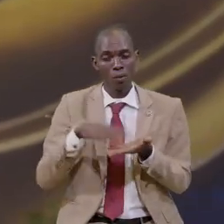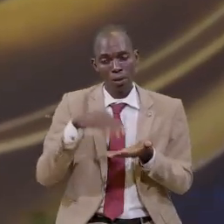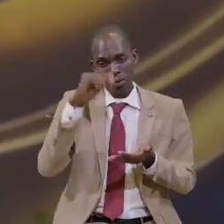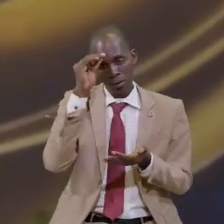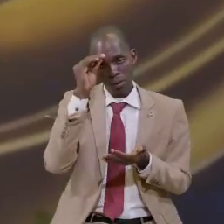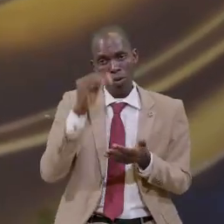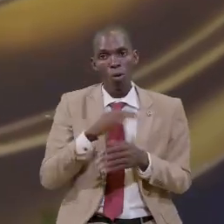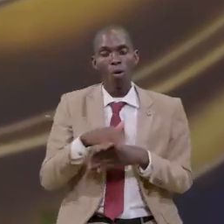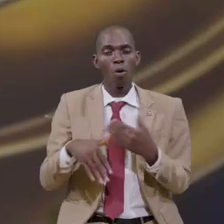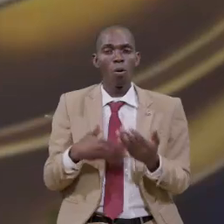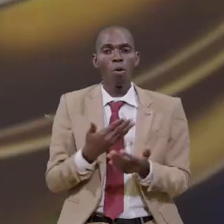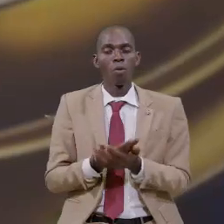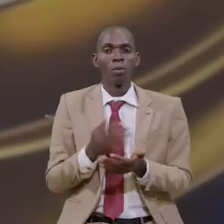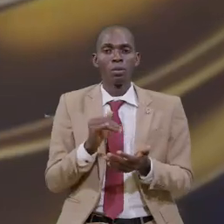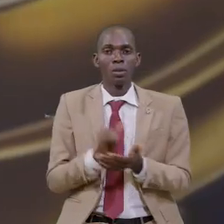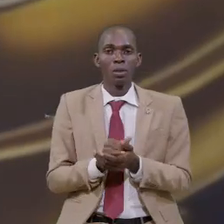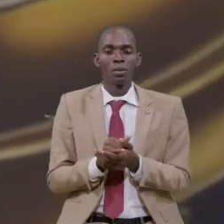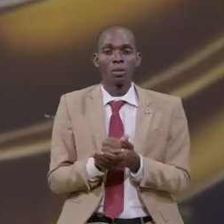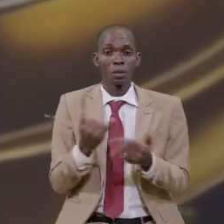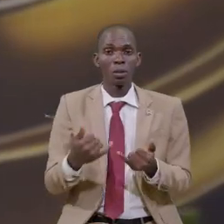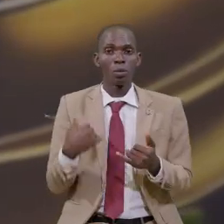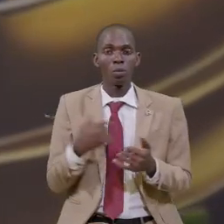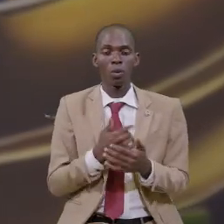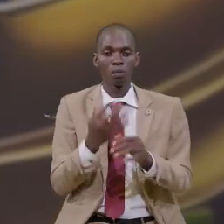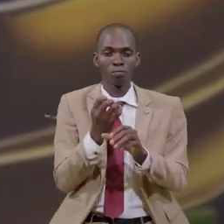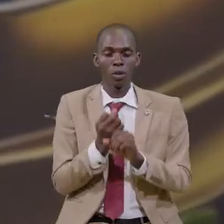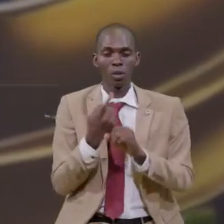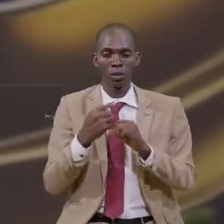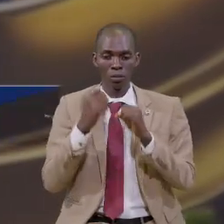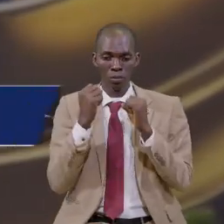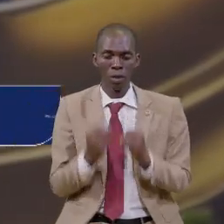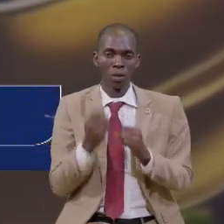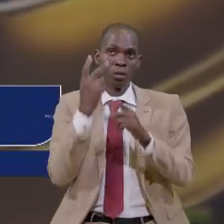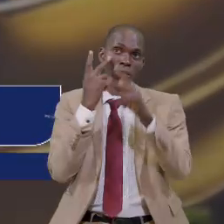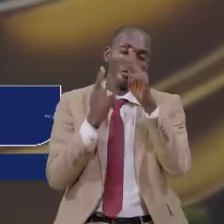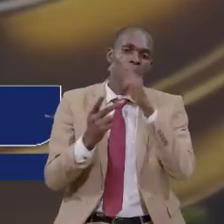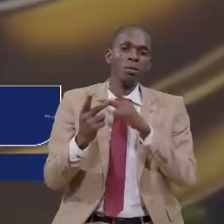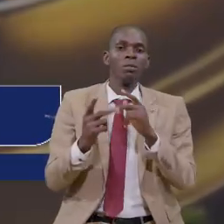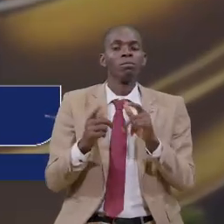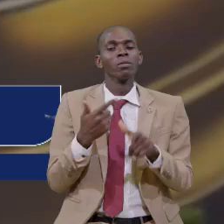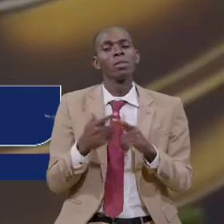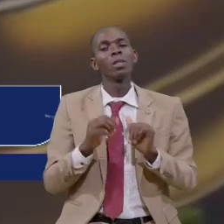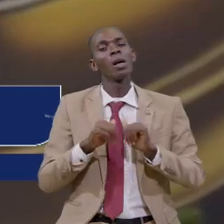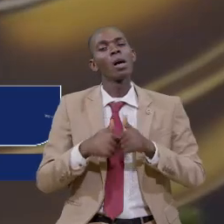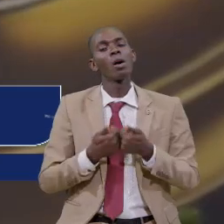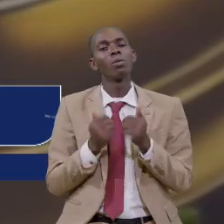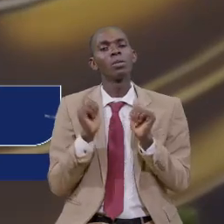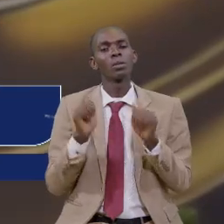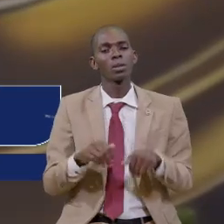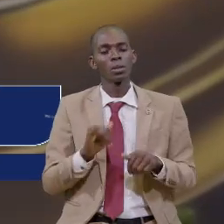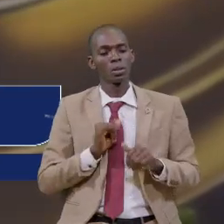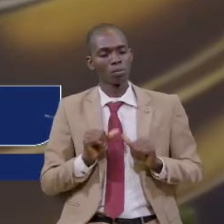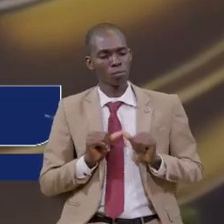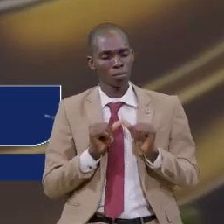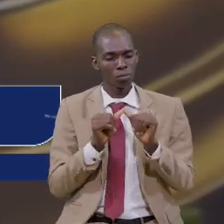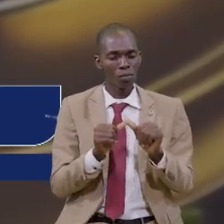the strength, the vision, the power, how do I go on? How do I do what